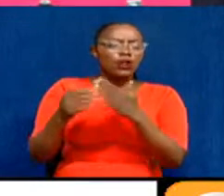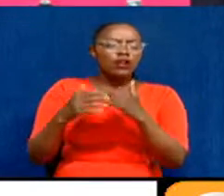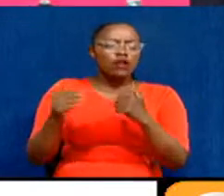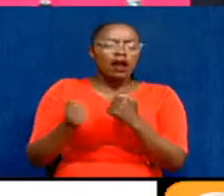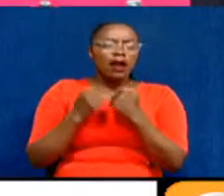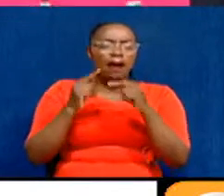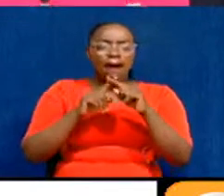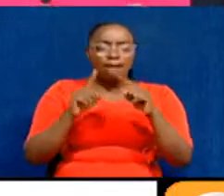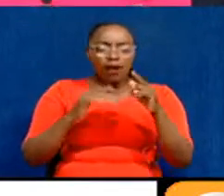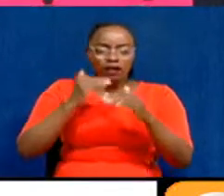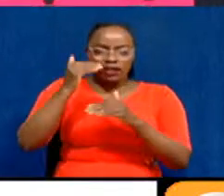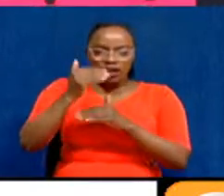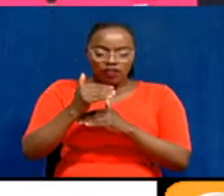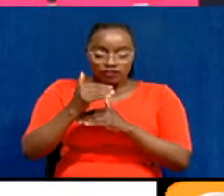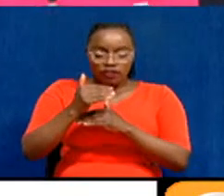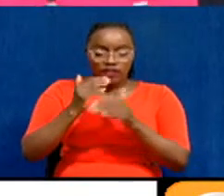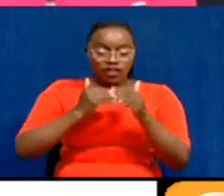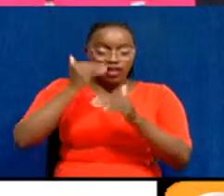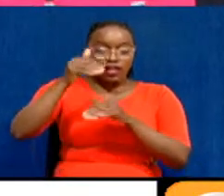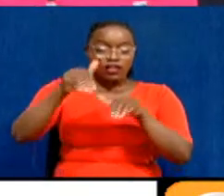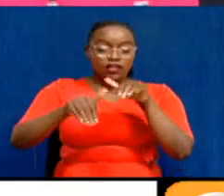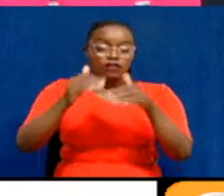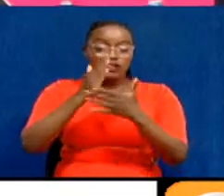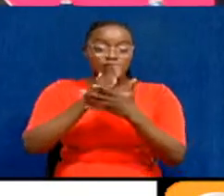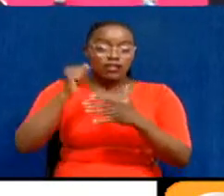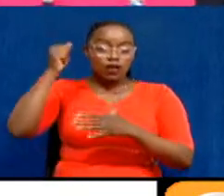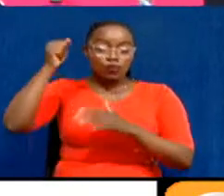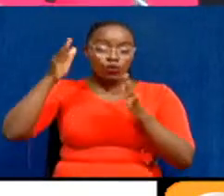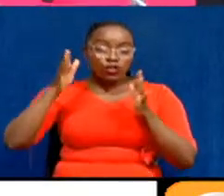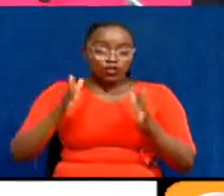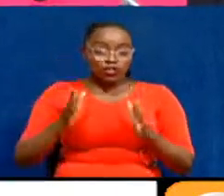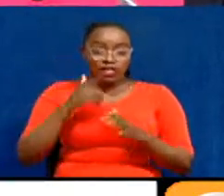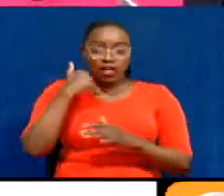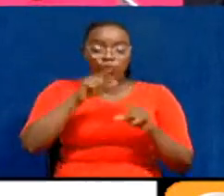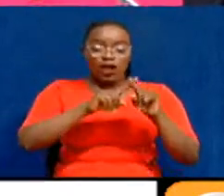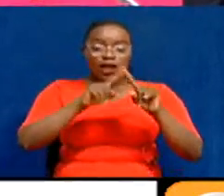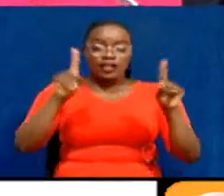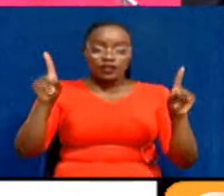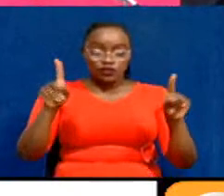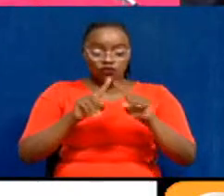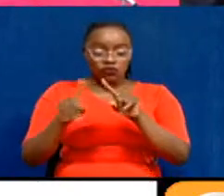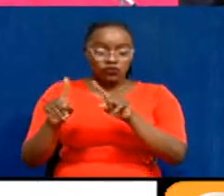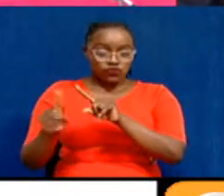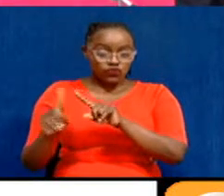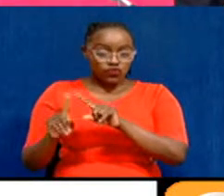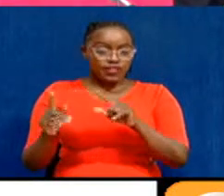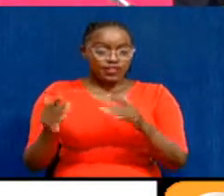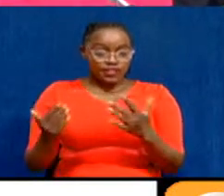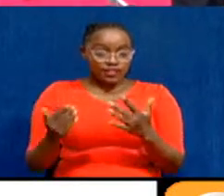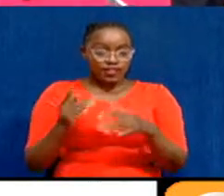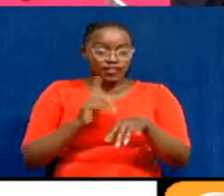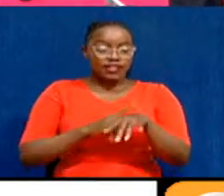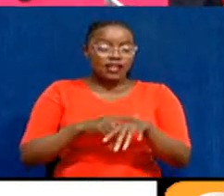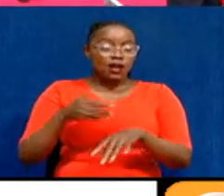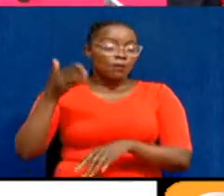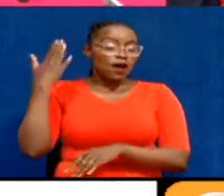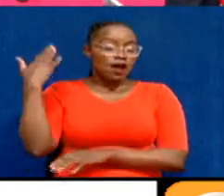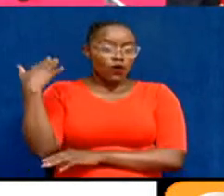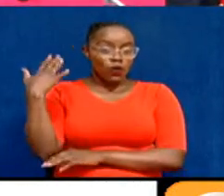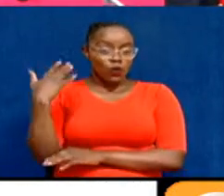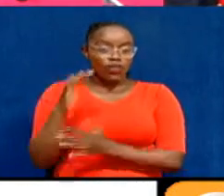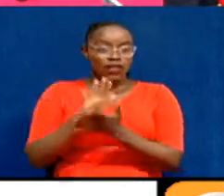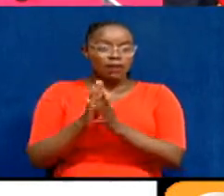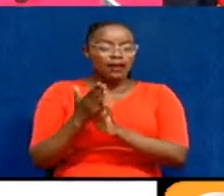then even after the next elections, some of the politicians who were at different sides during back then